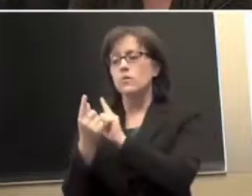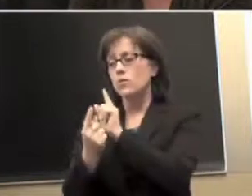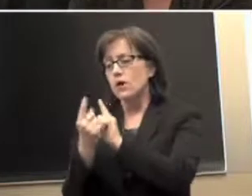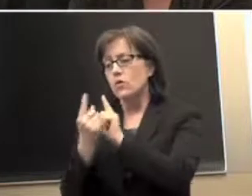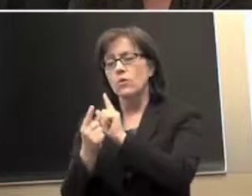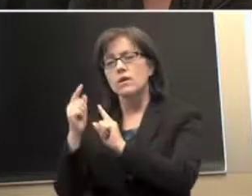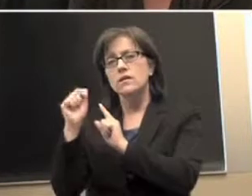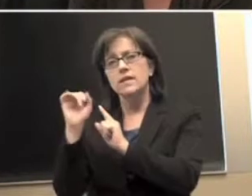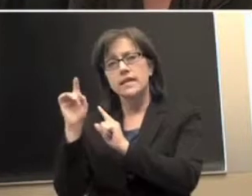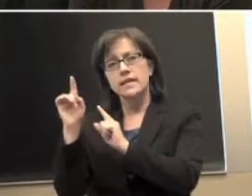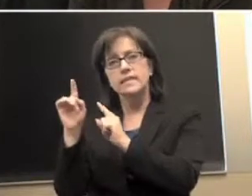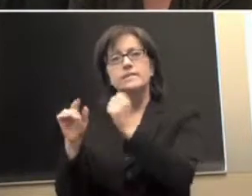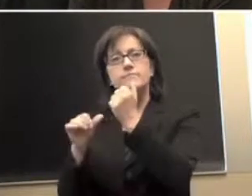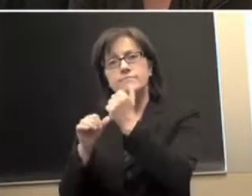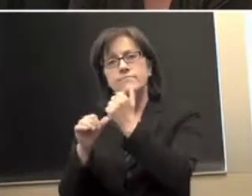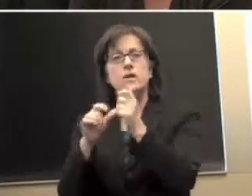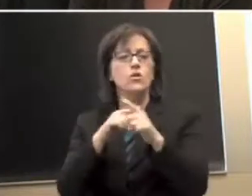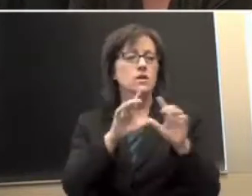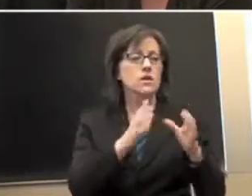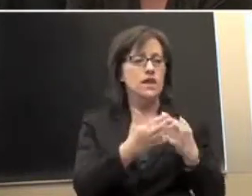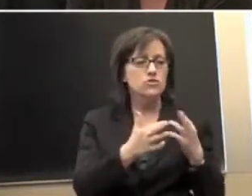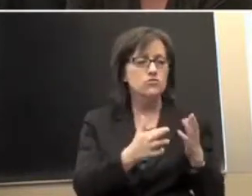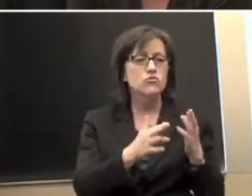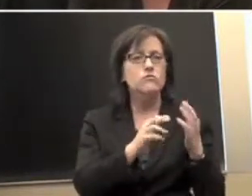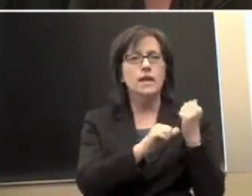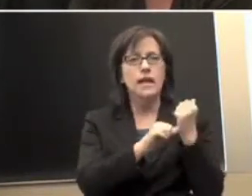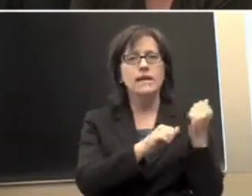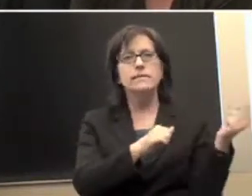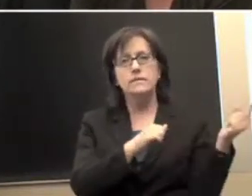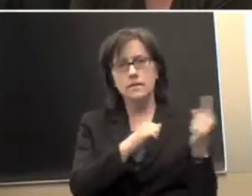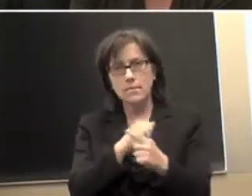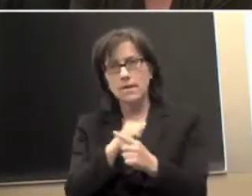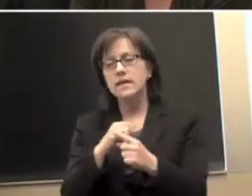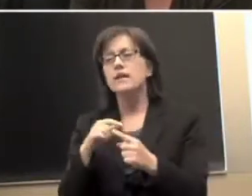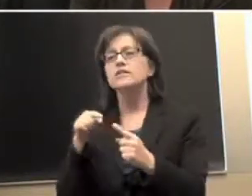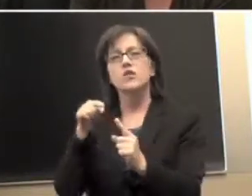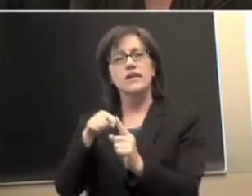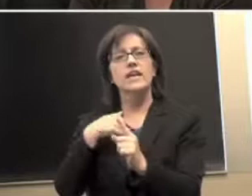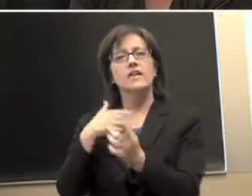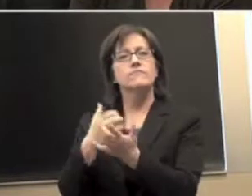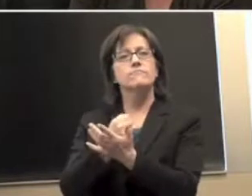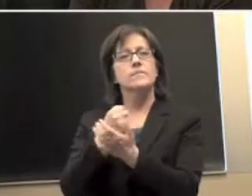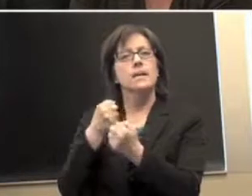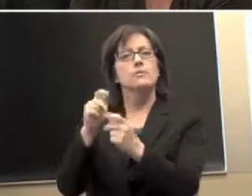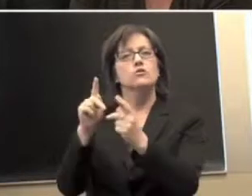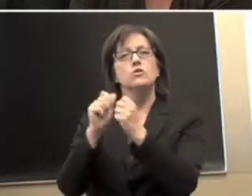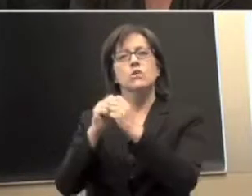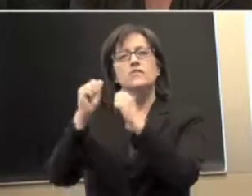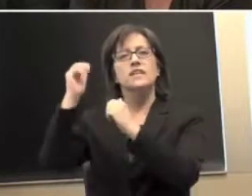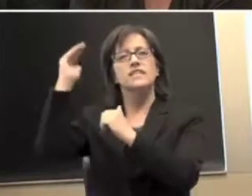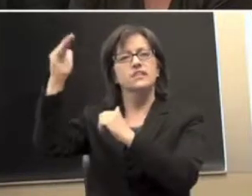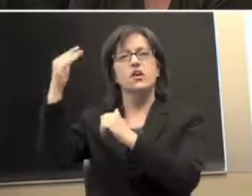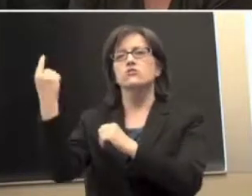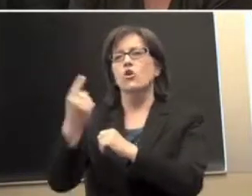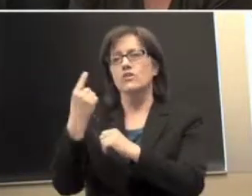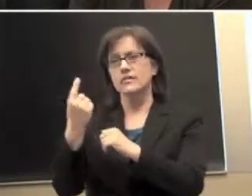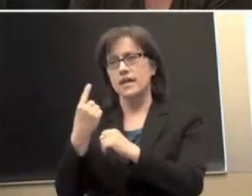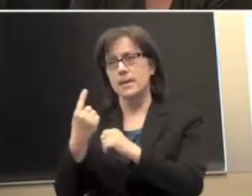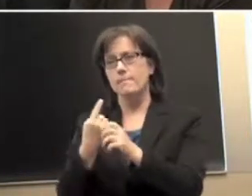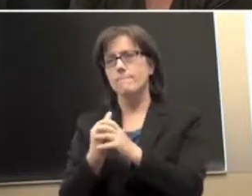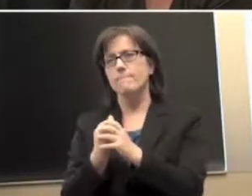or a classroom aide come in so that he would have that opportunity with an adult at all times.